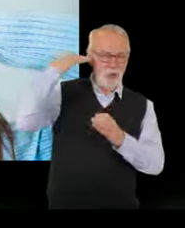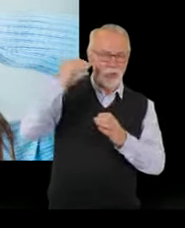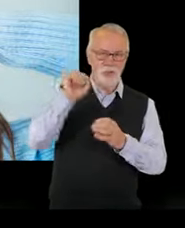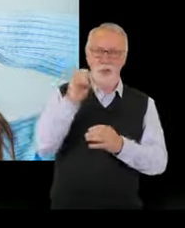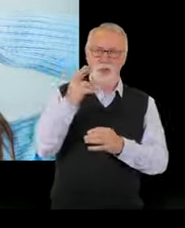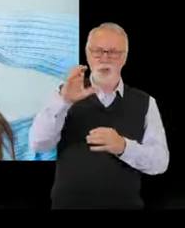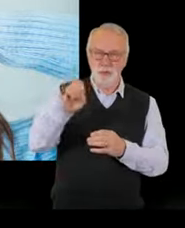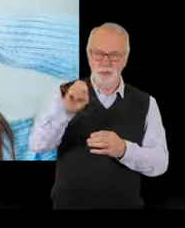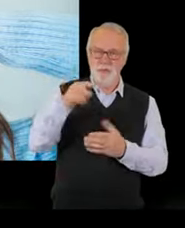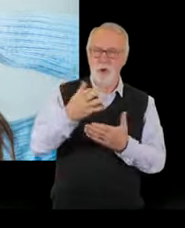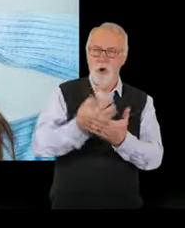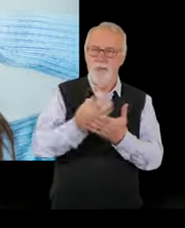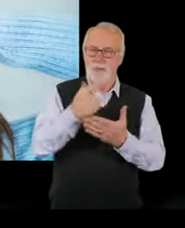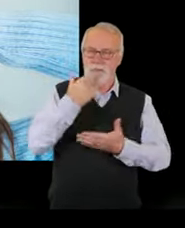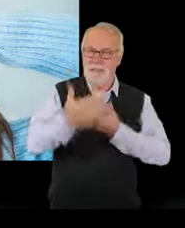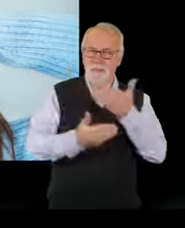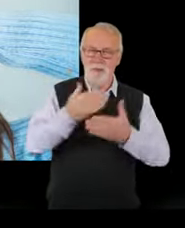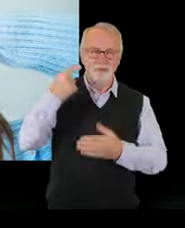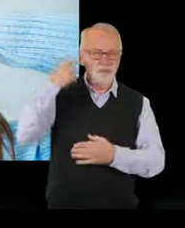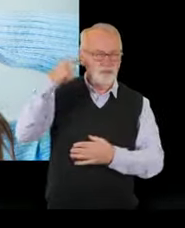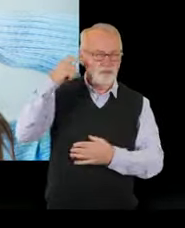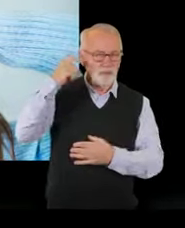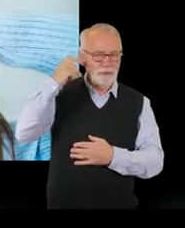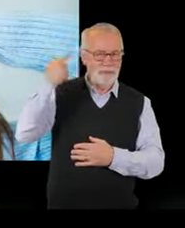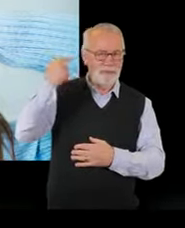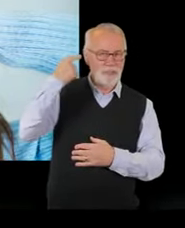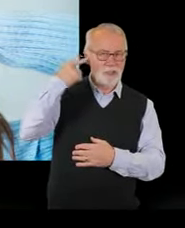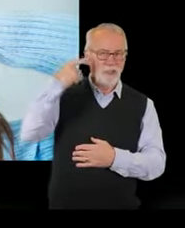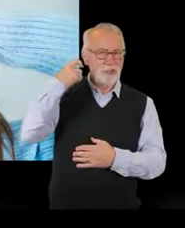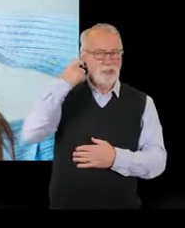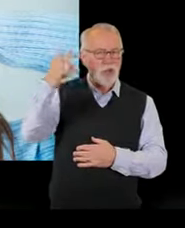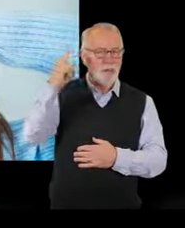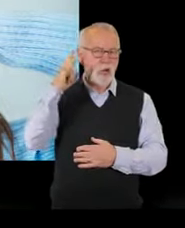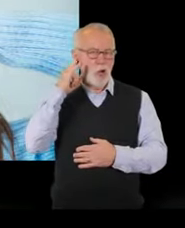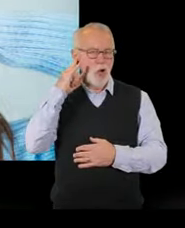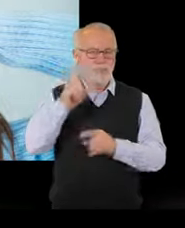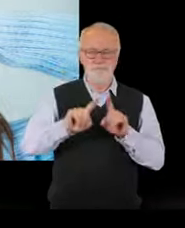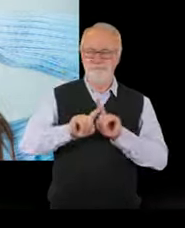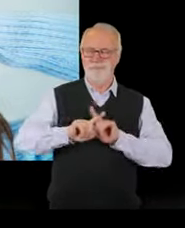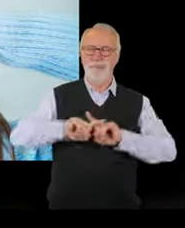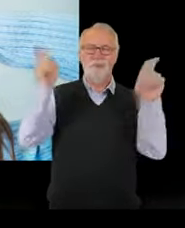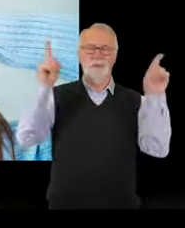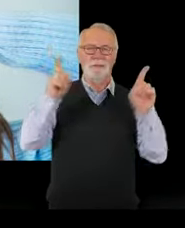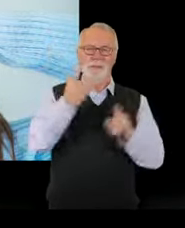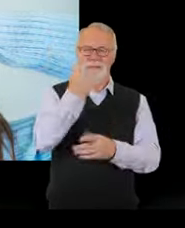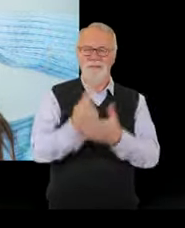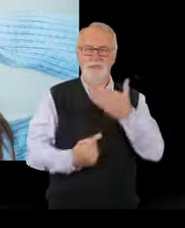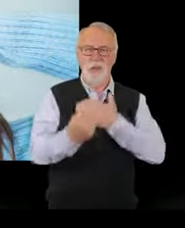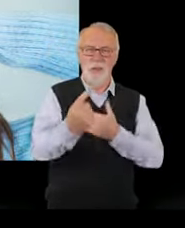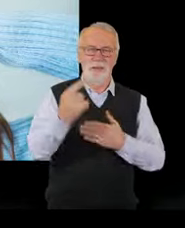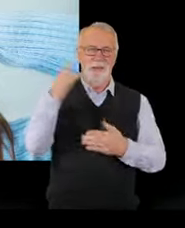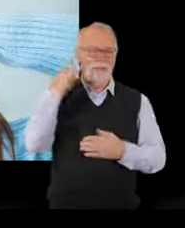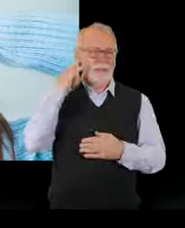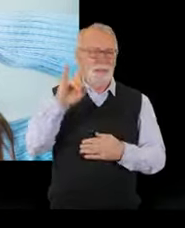as ringing in the ears. The sound heard is unique to the individual such as hissing, buzzing, grinding or